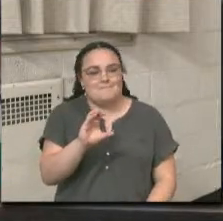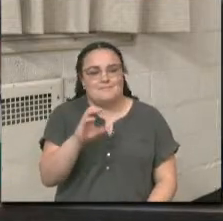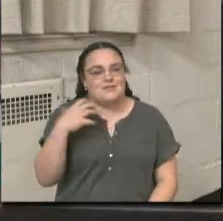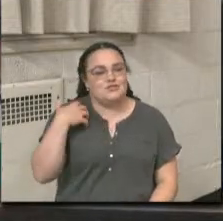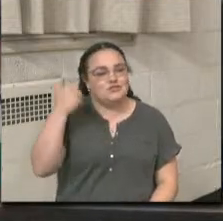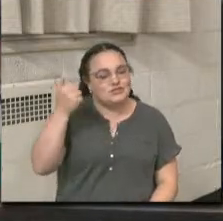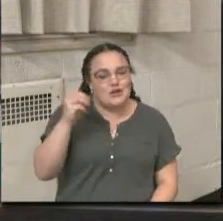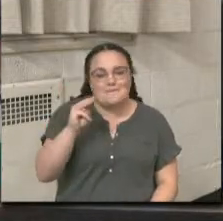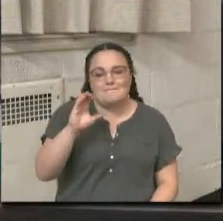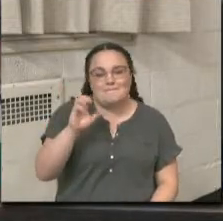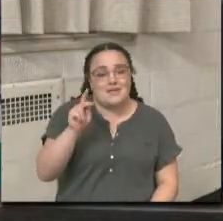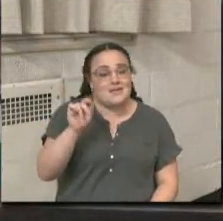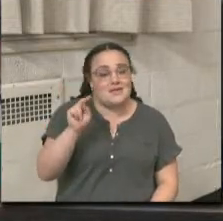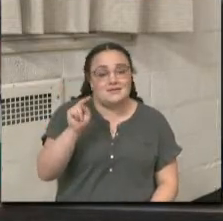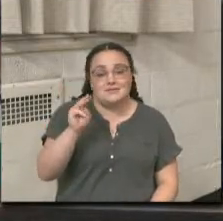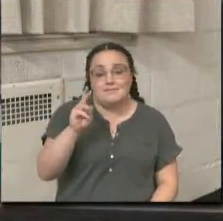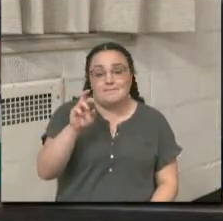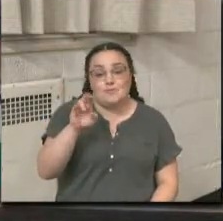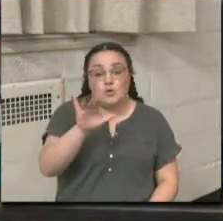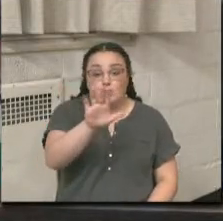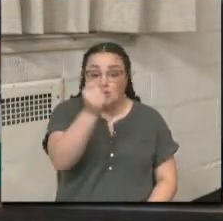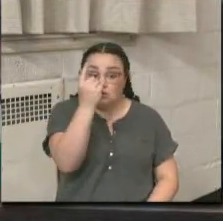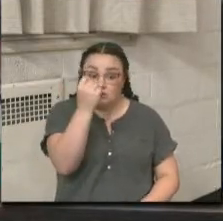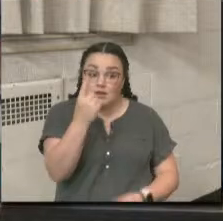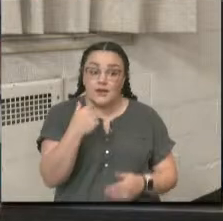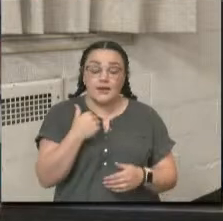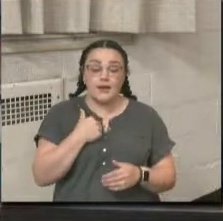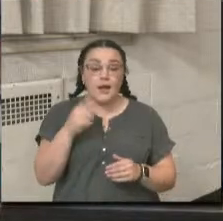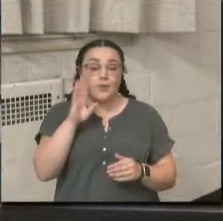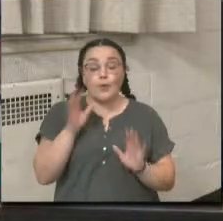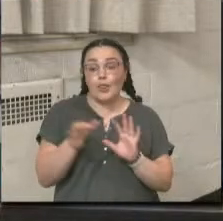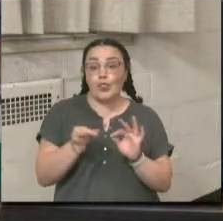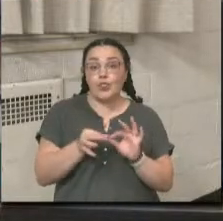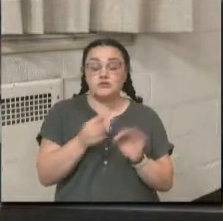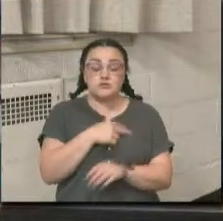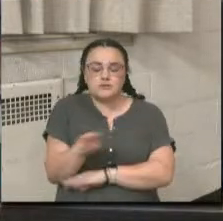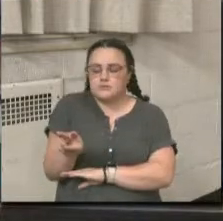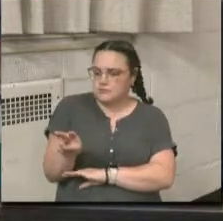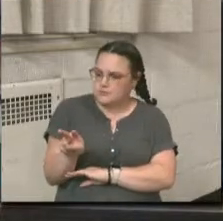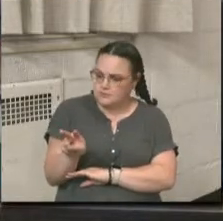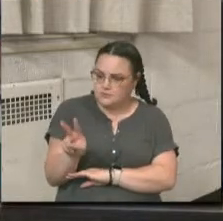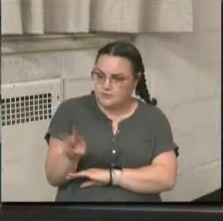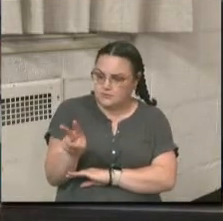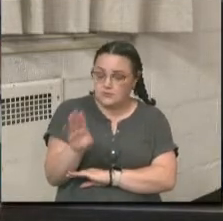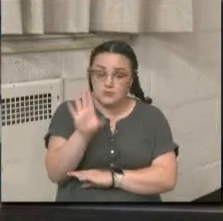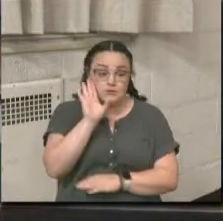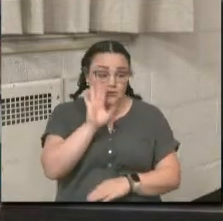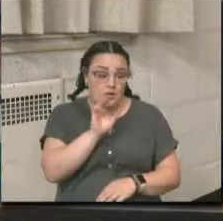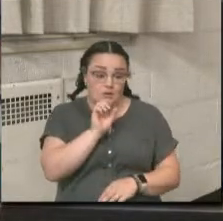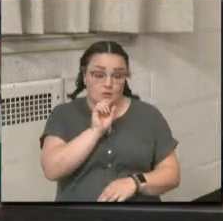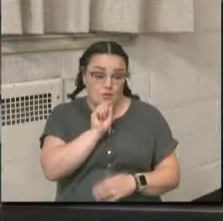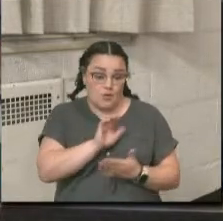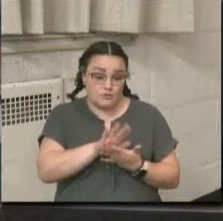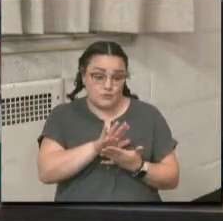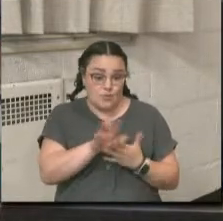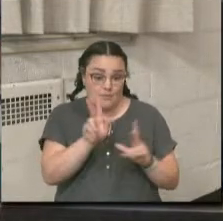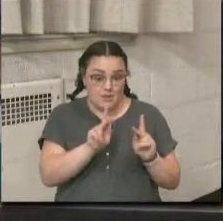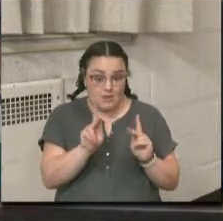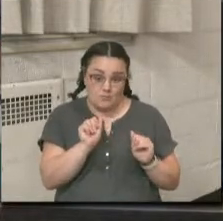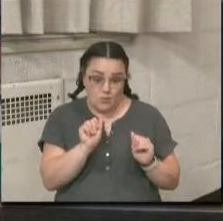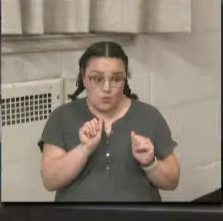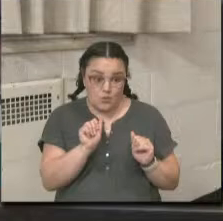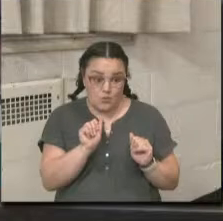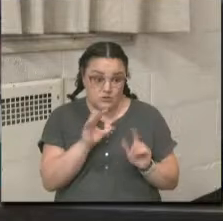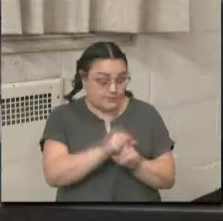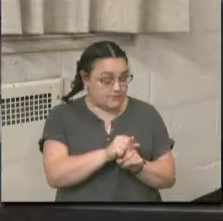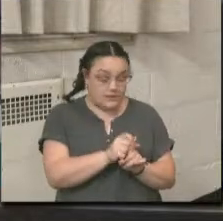mean, and she's checked me sometimes. I got checked, y'all, because, you know, y'all know how them old school people are. They get you. And she